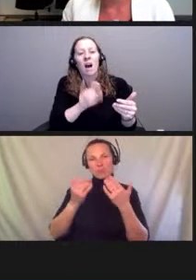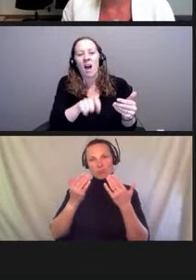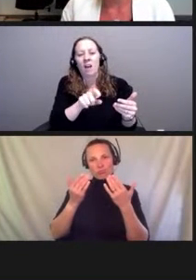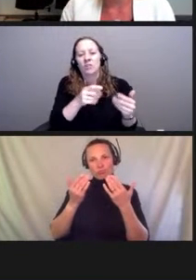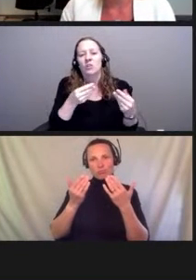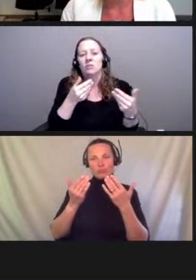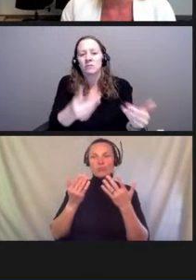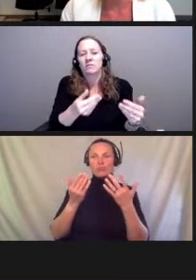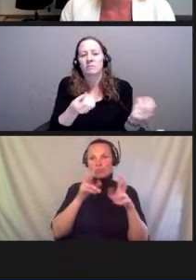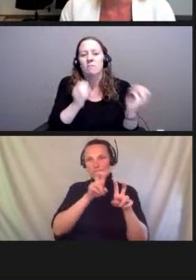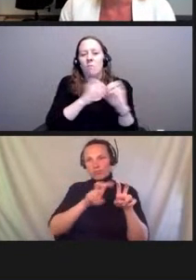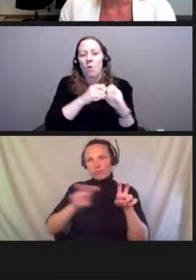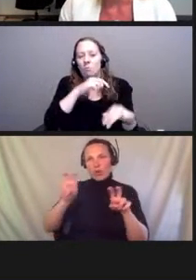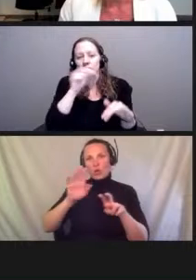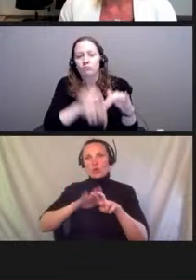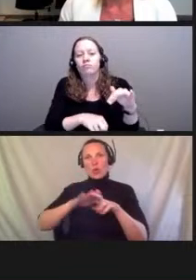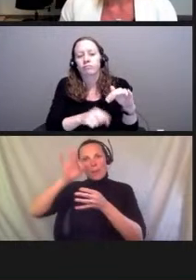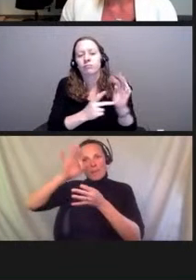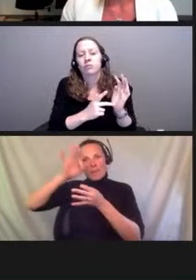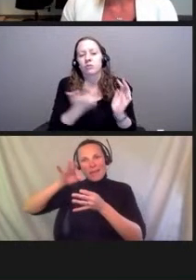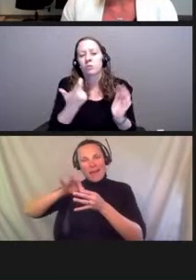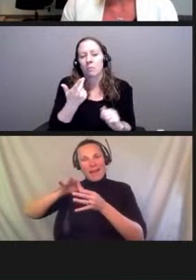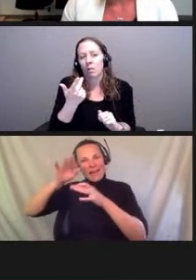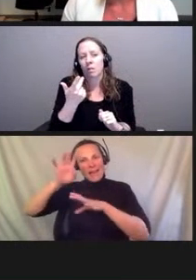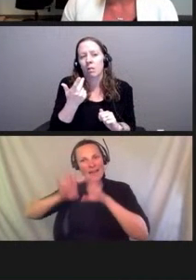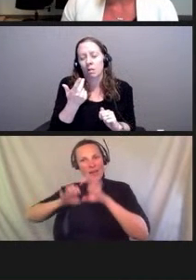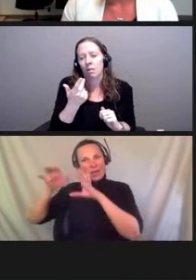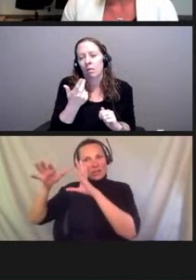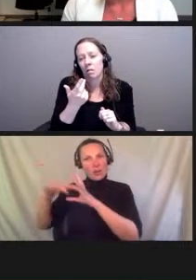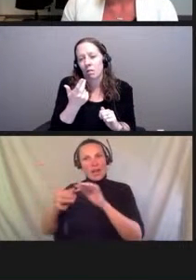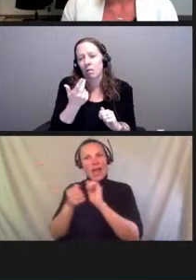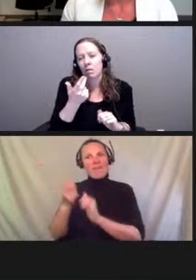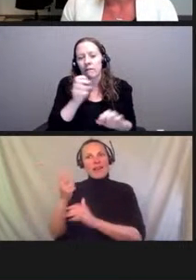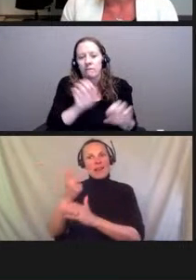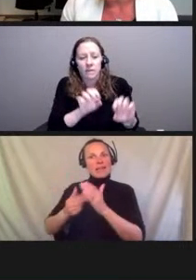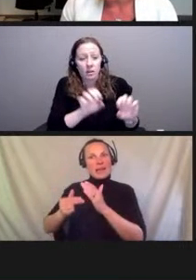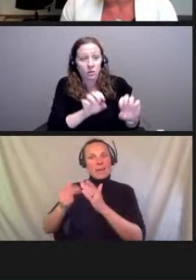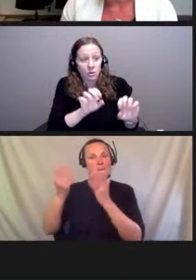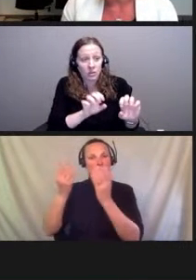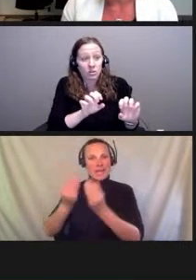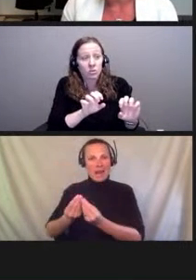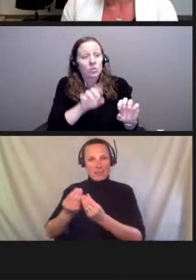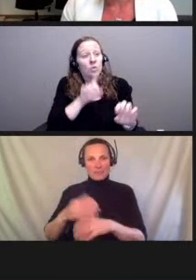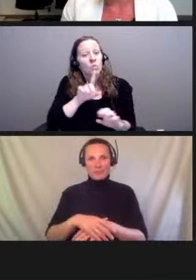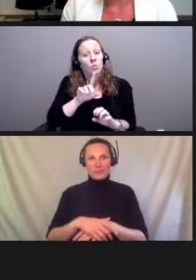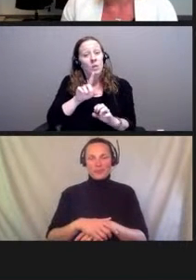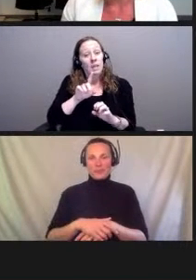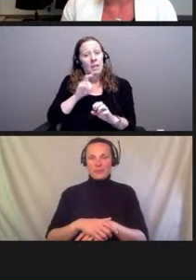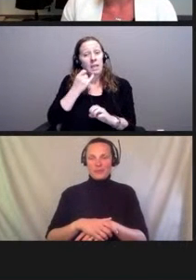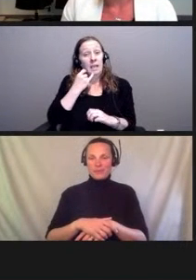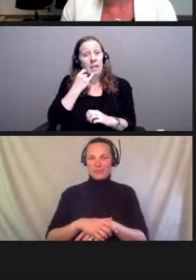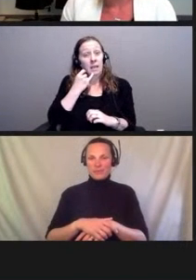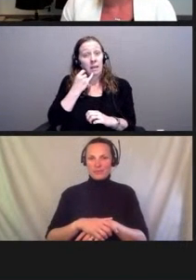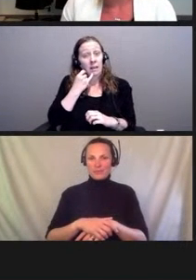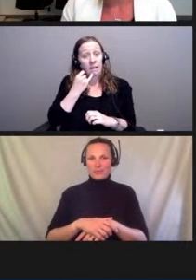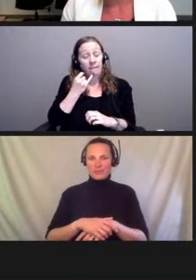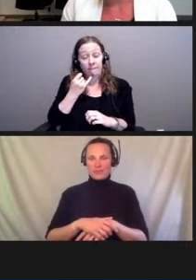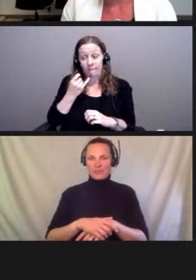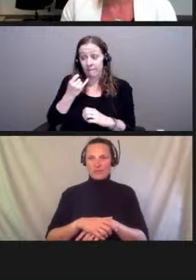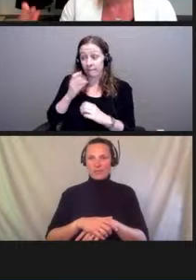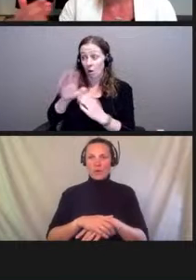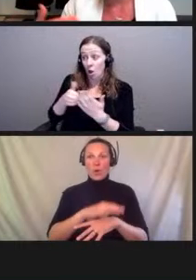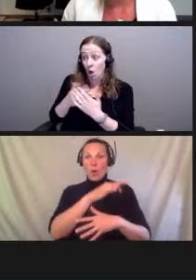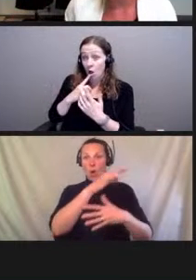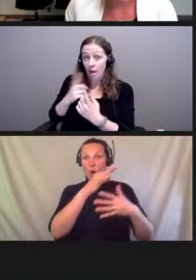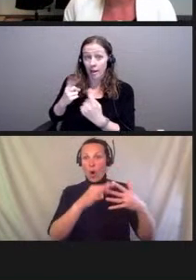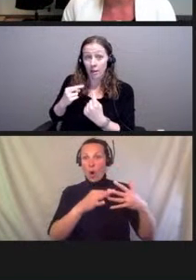bottom line evaluation. So any of the options where the answer to all the screening questions are yes will not be evaluated